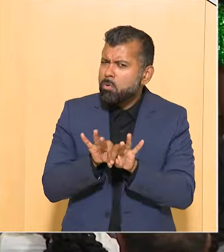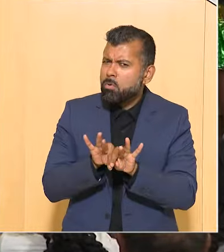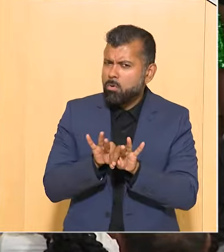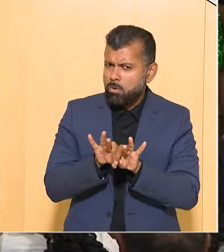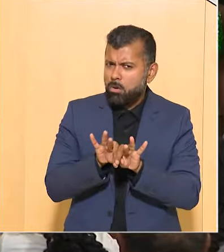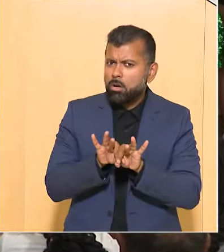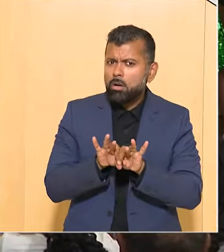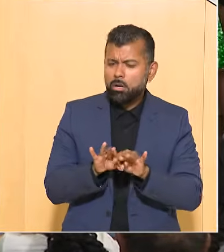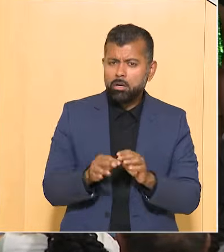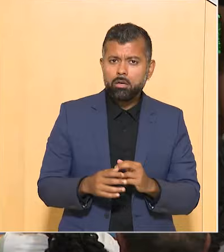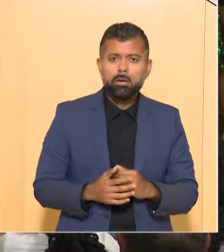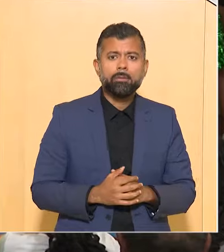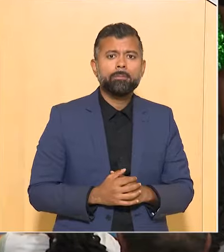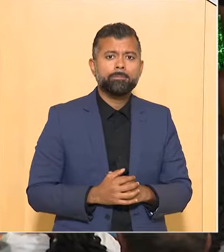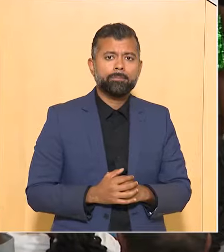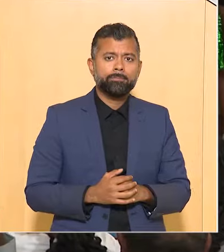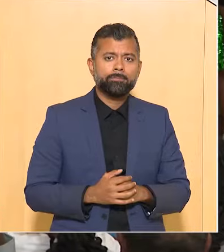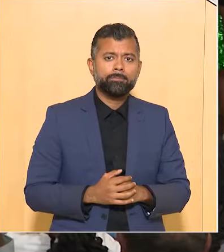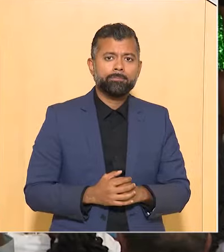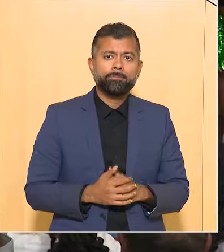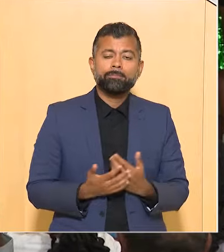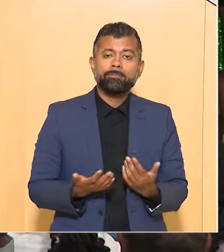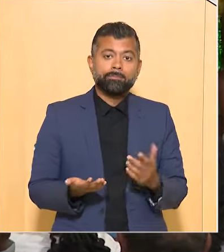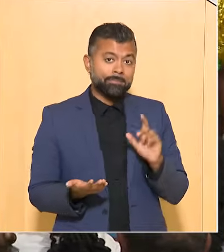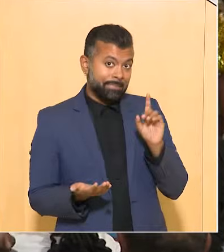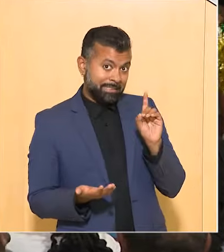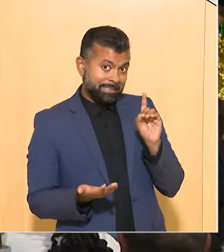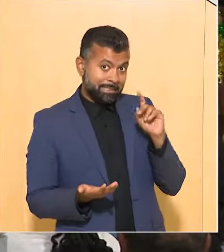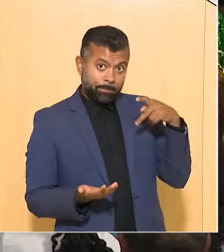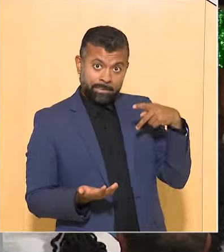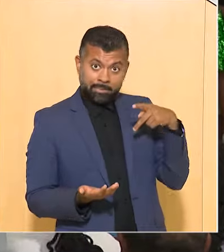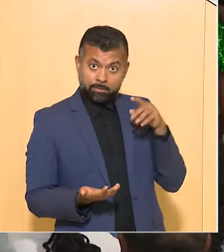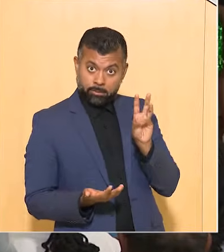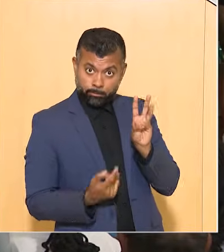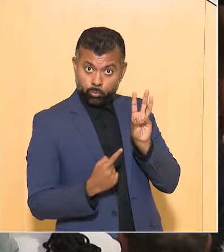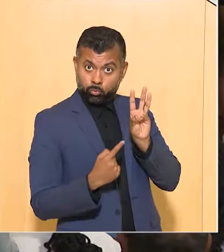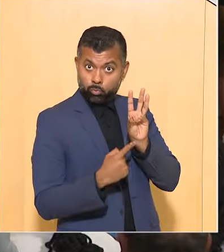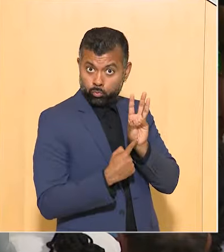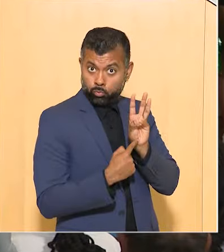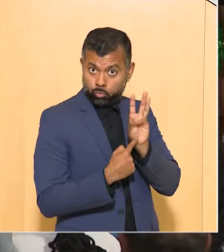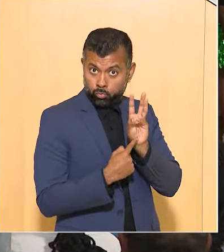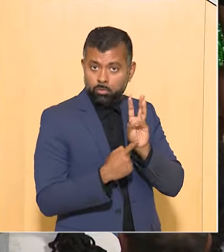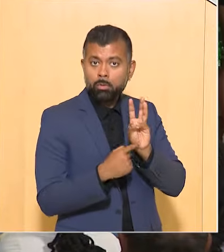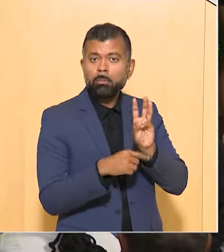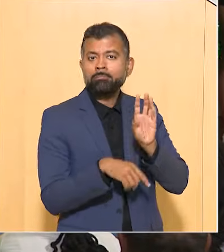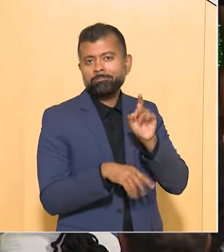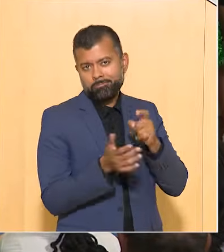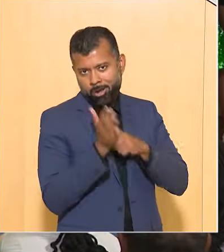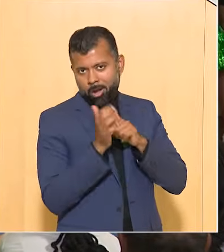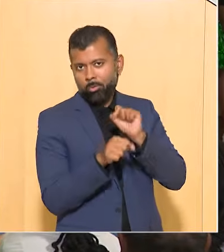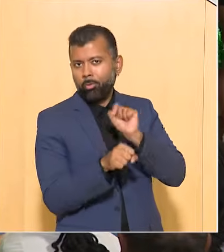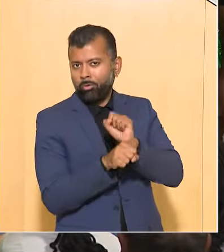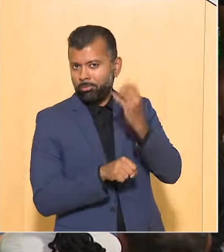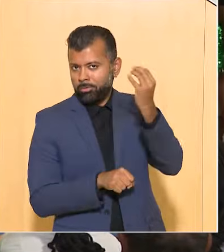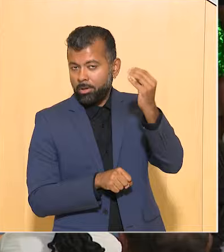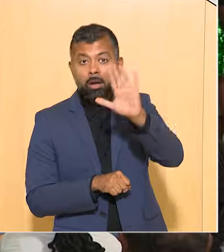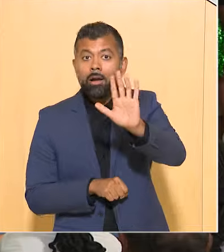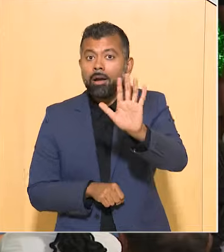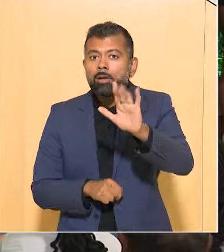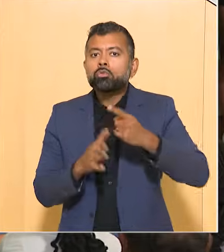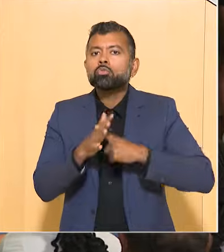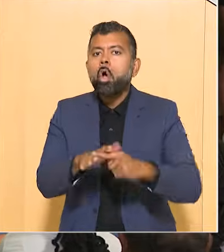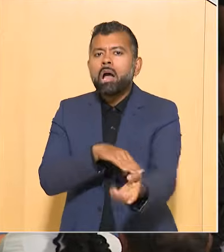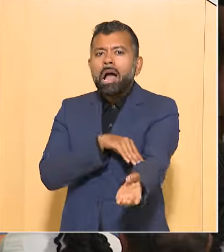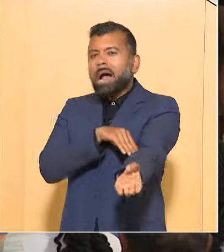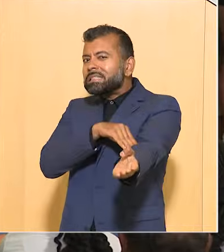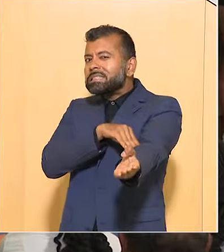our DPW crews, you could start a little bit earlier before it gets too hot, or you can work after the